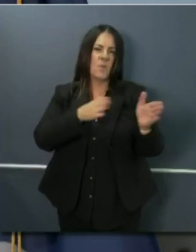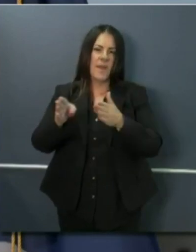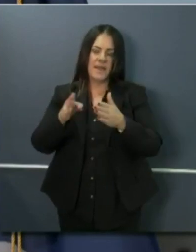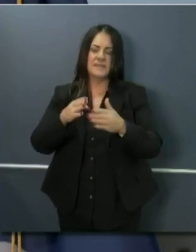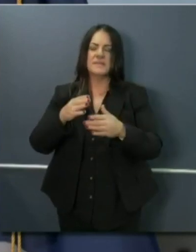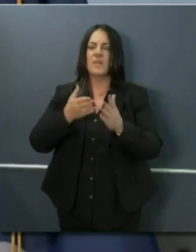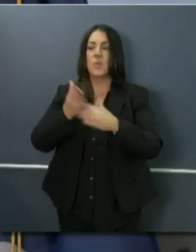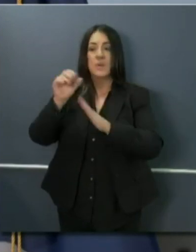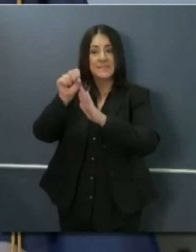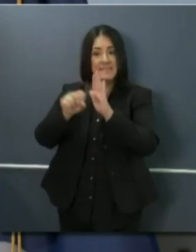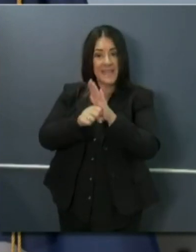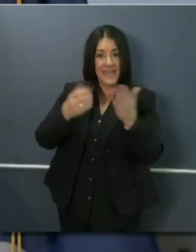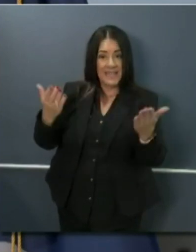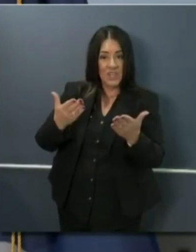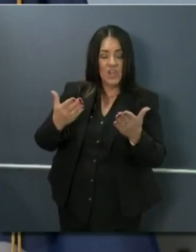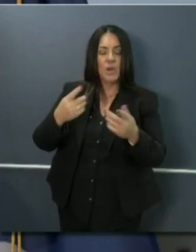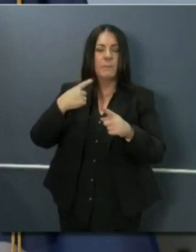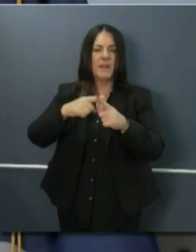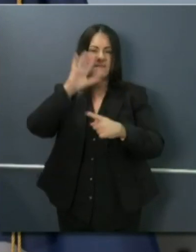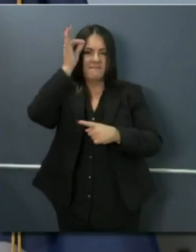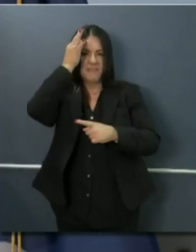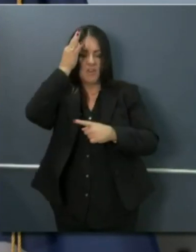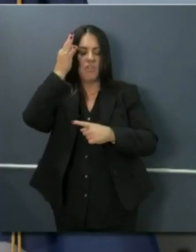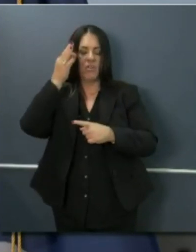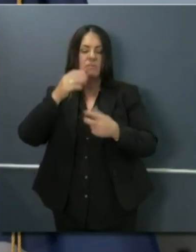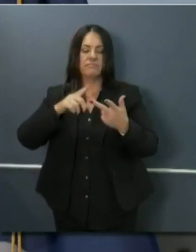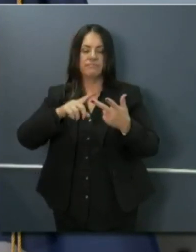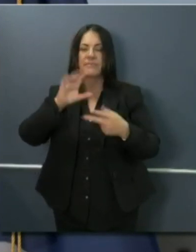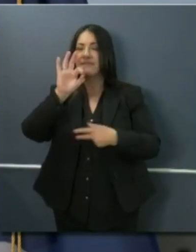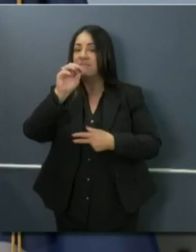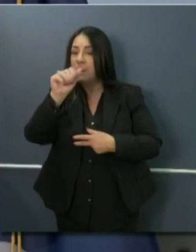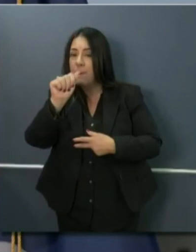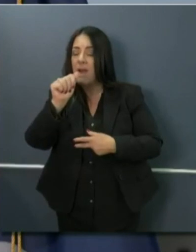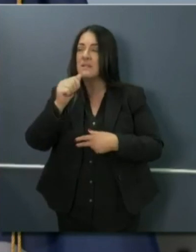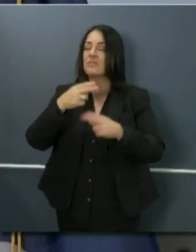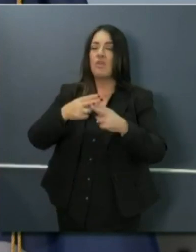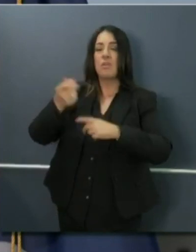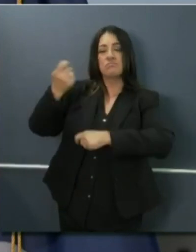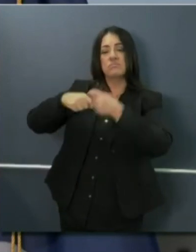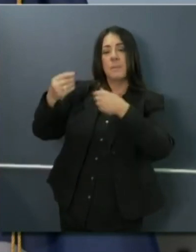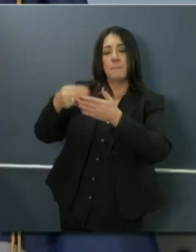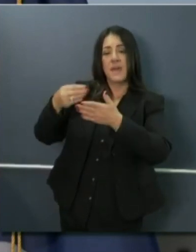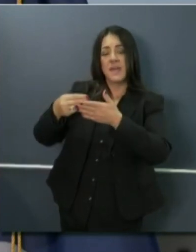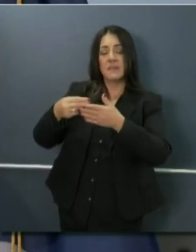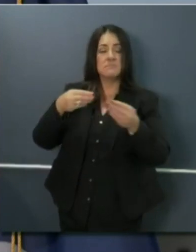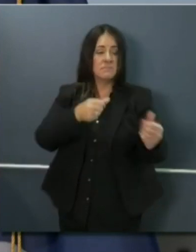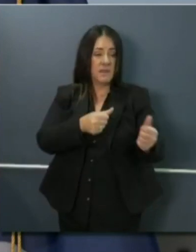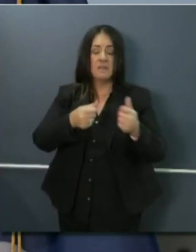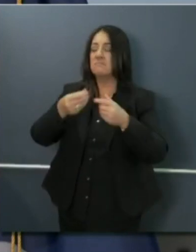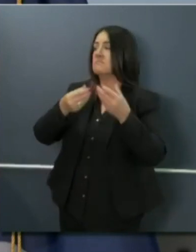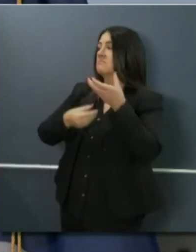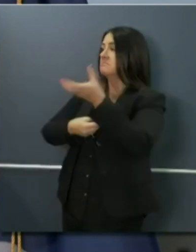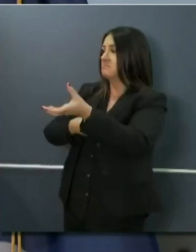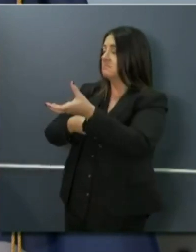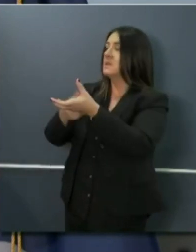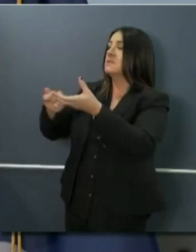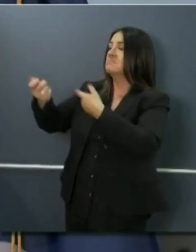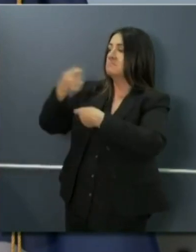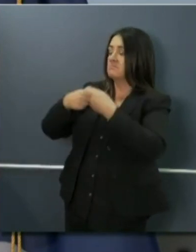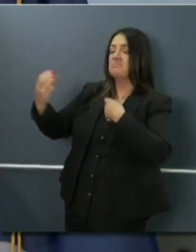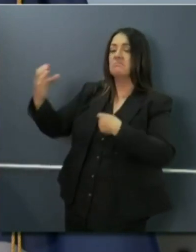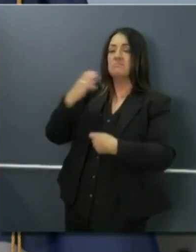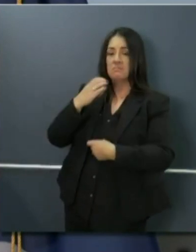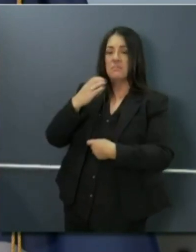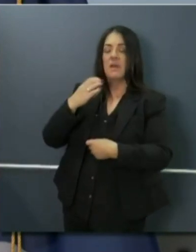state, as well as the federal government. FEMA and their reimbursement processes, obviously the federal support that we're